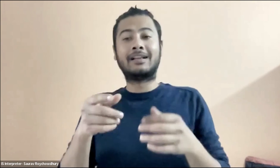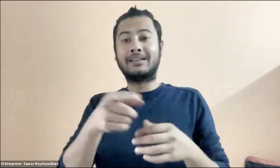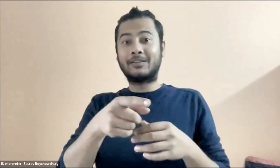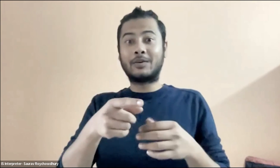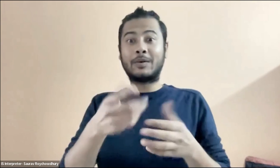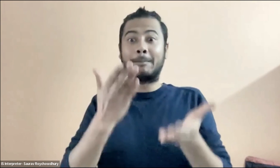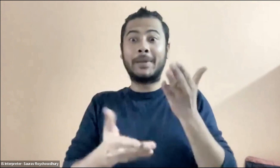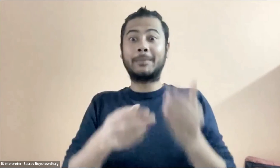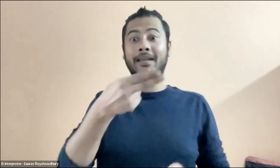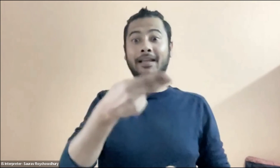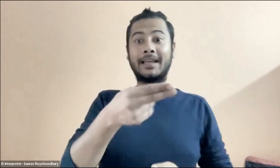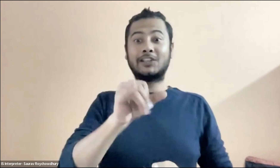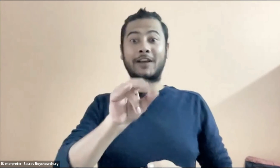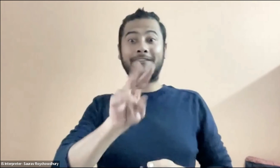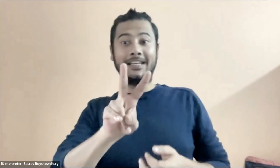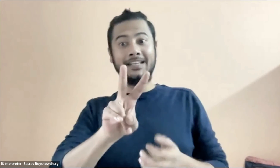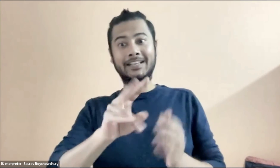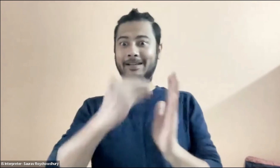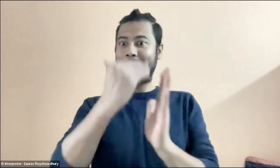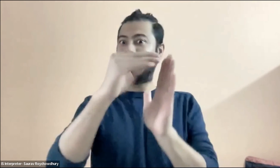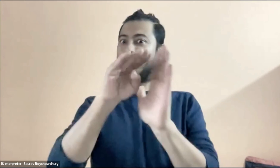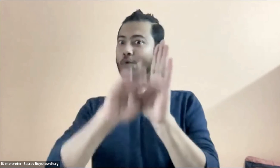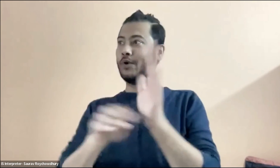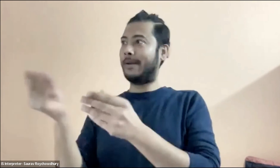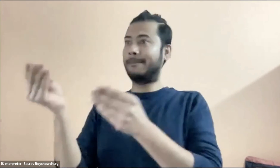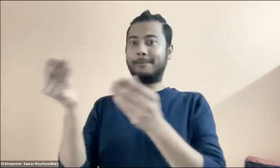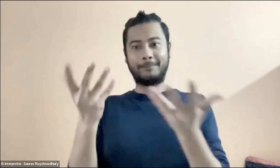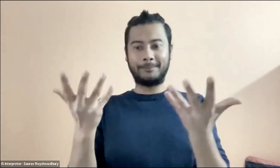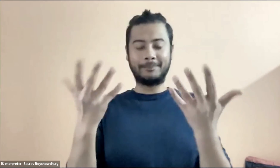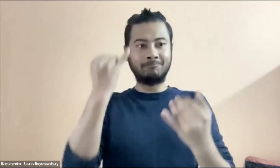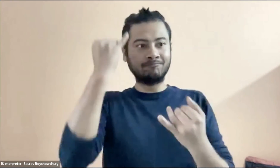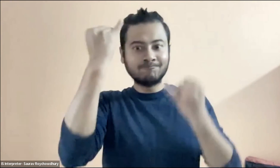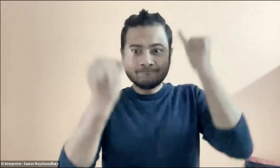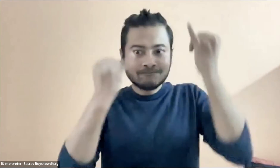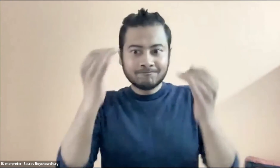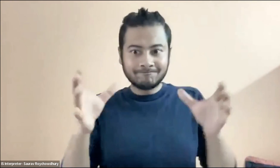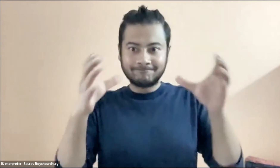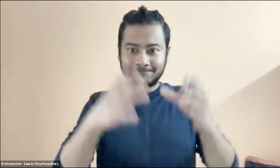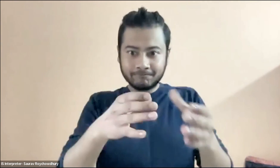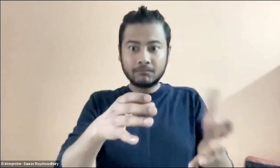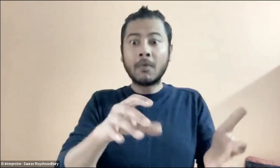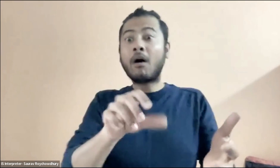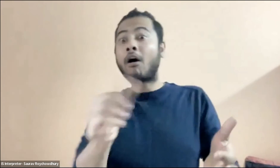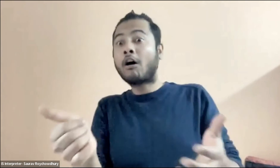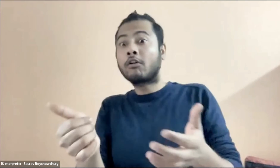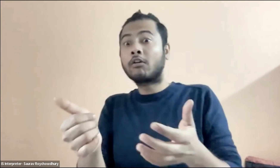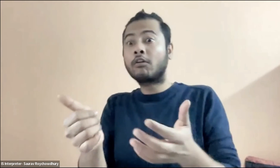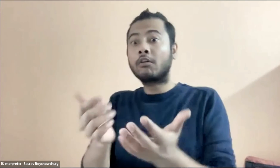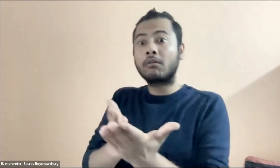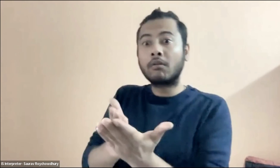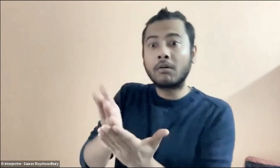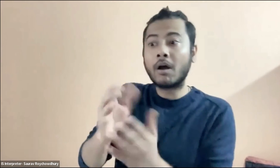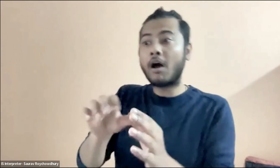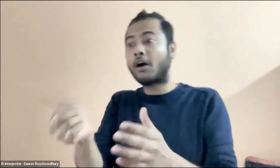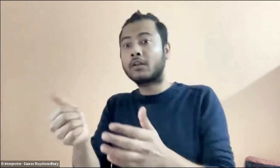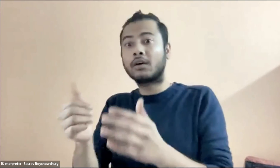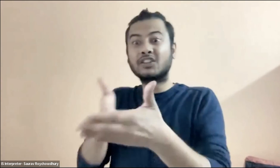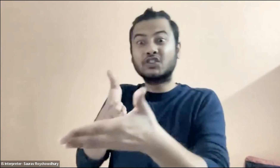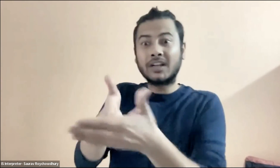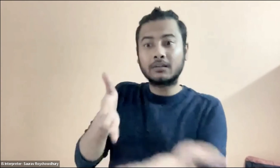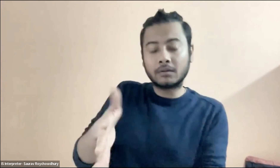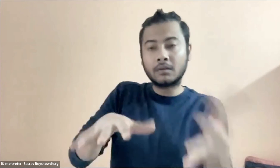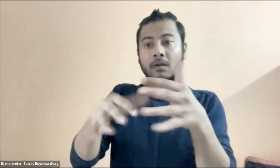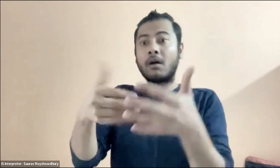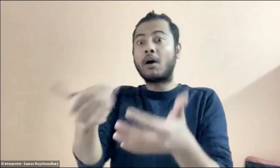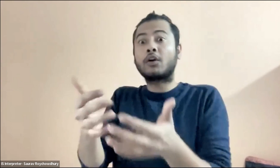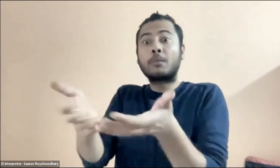kind of issue area or something like that, times are different, the situation is different. but there are critical lessons in